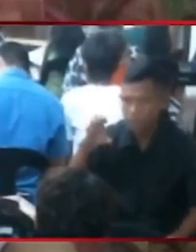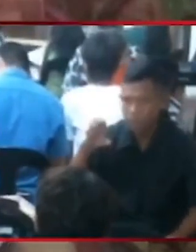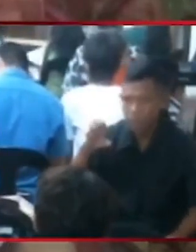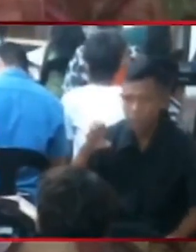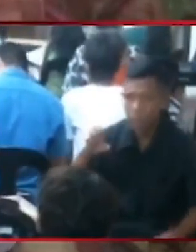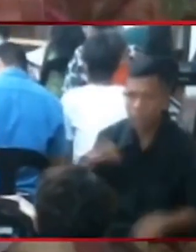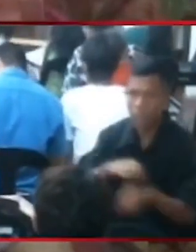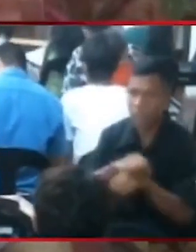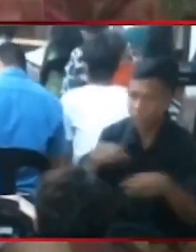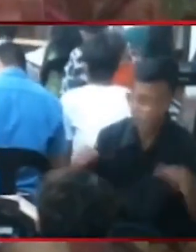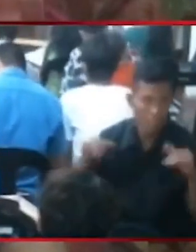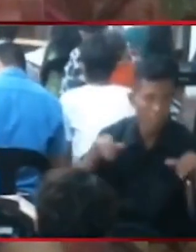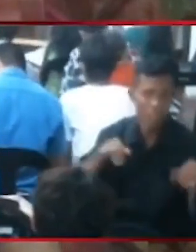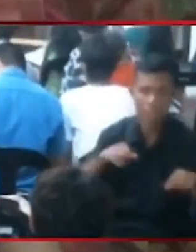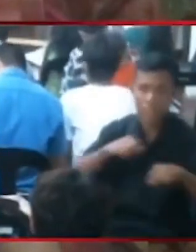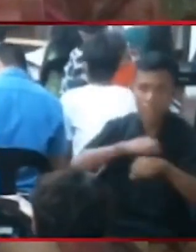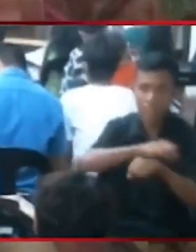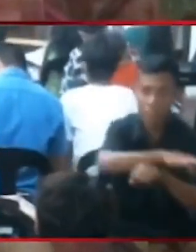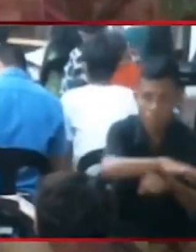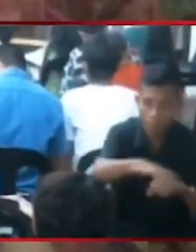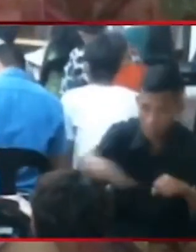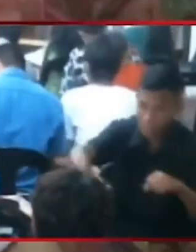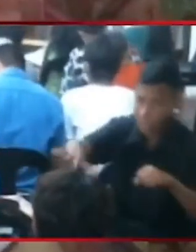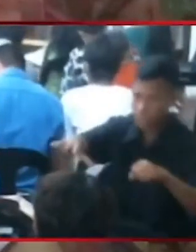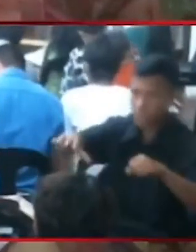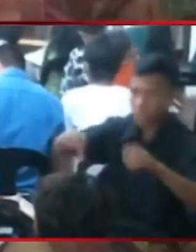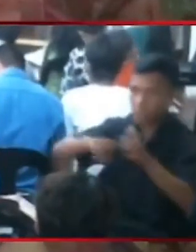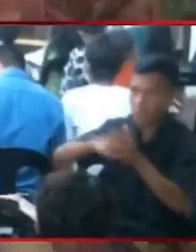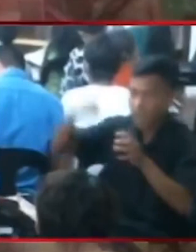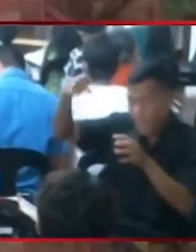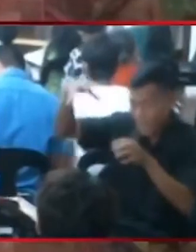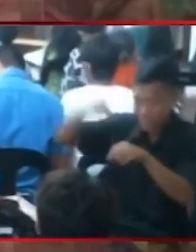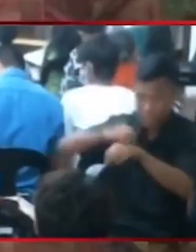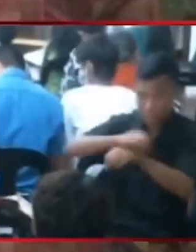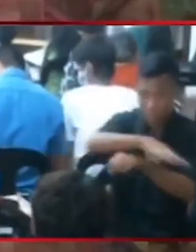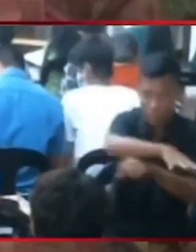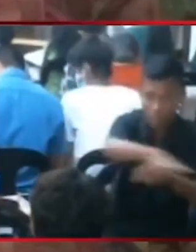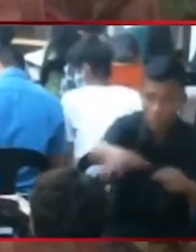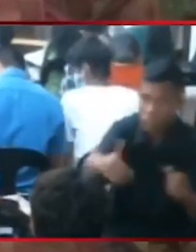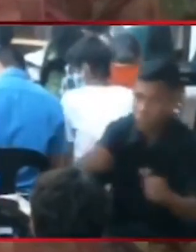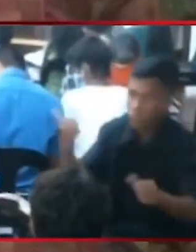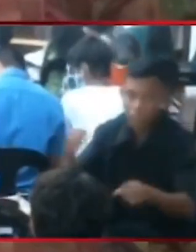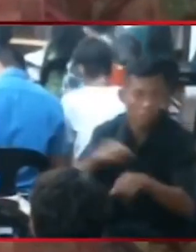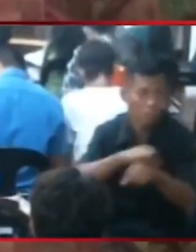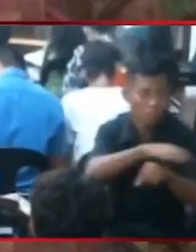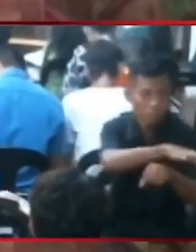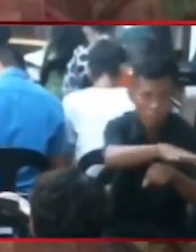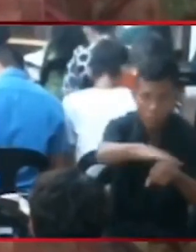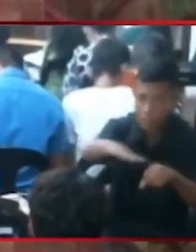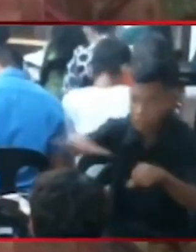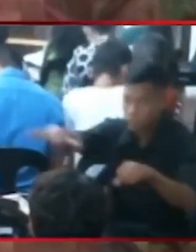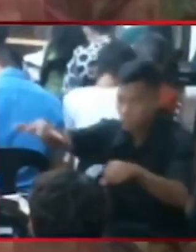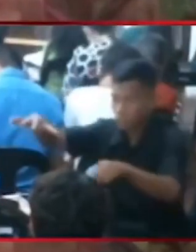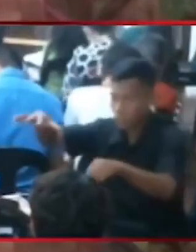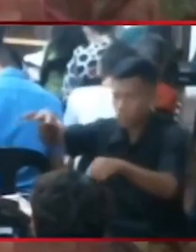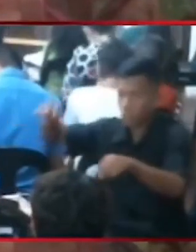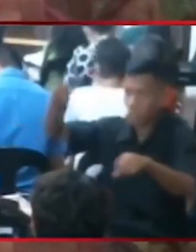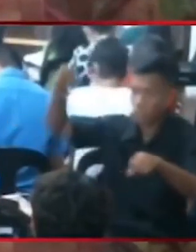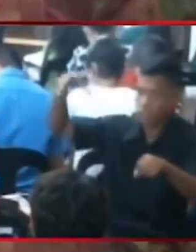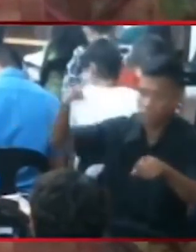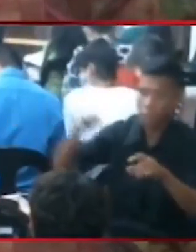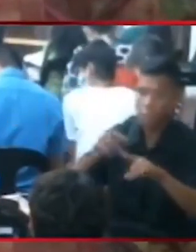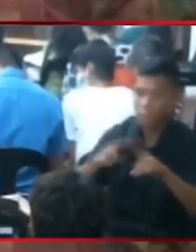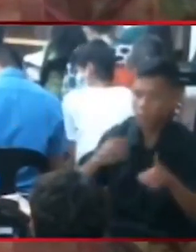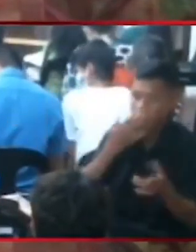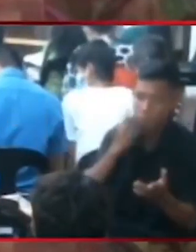2, verse 16. And one of you say unto him, depart in peace, Be ye